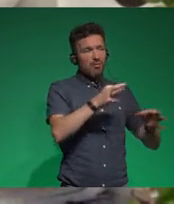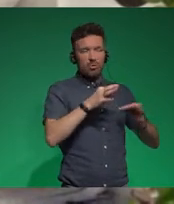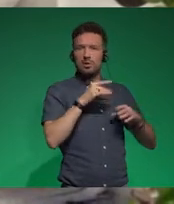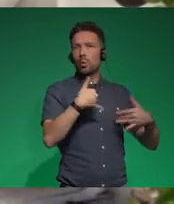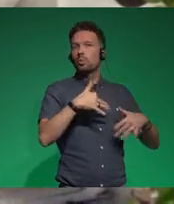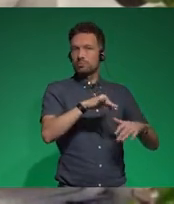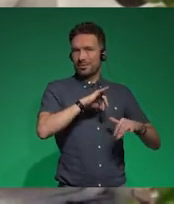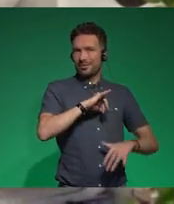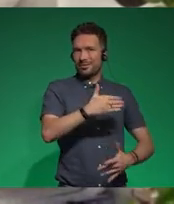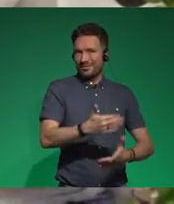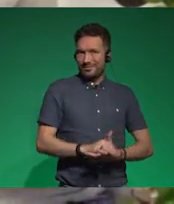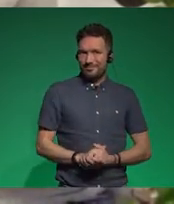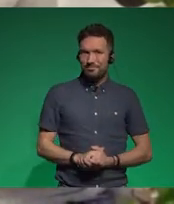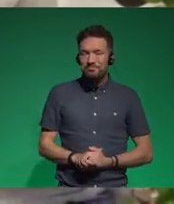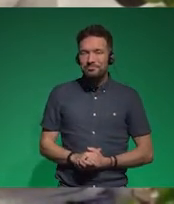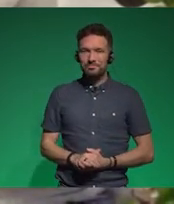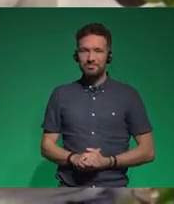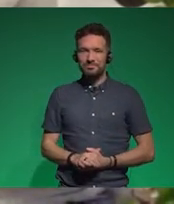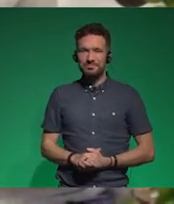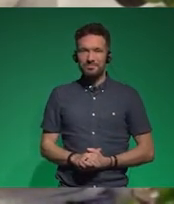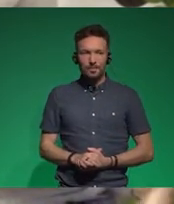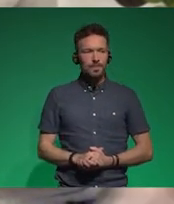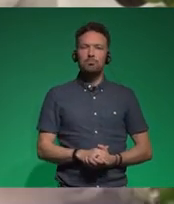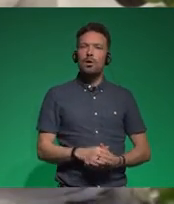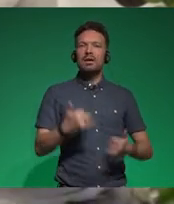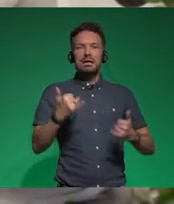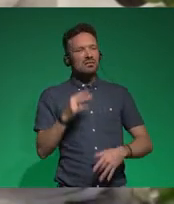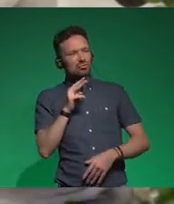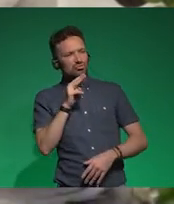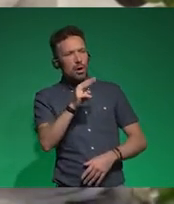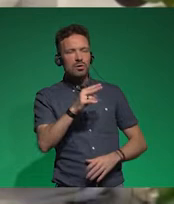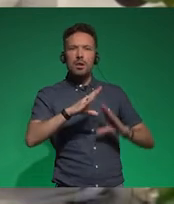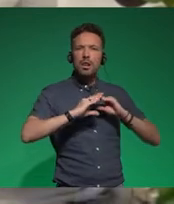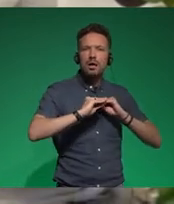empty landscapes can speak kind of much more